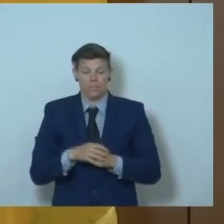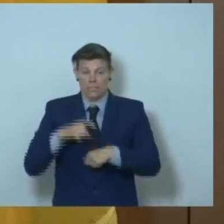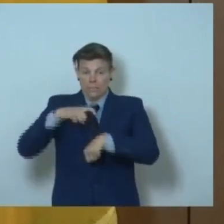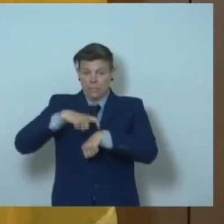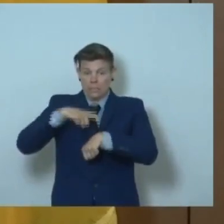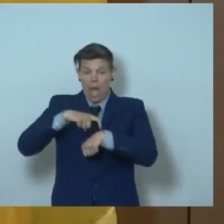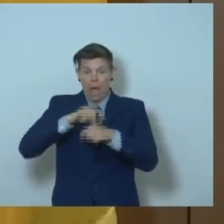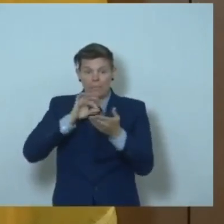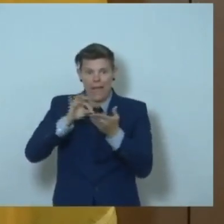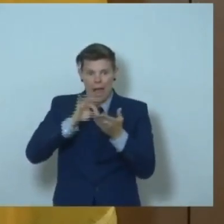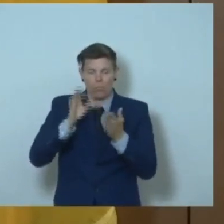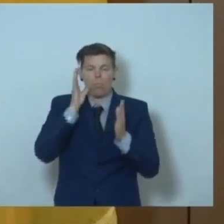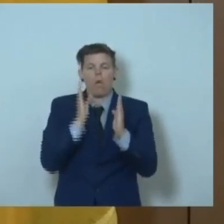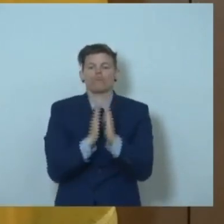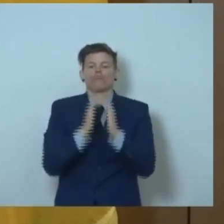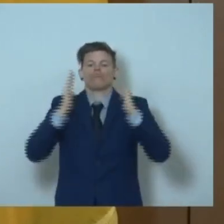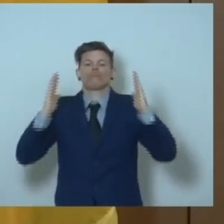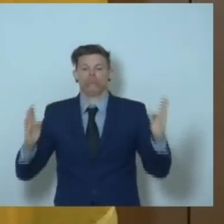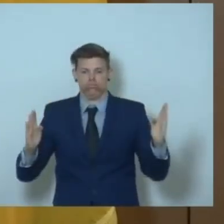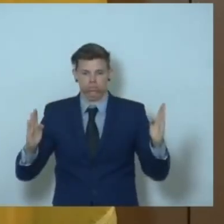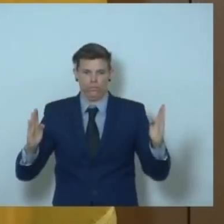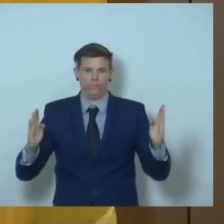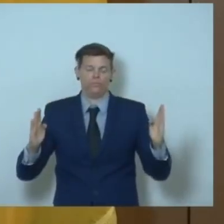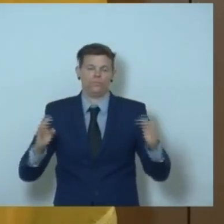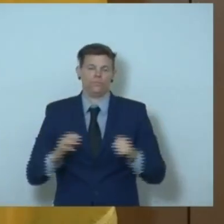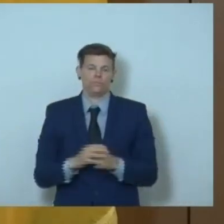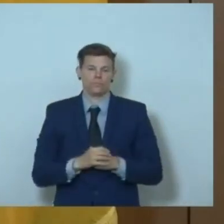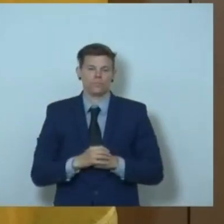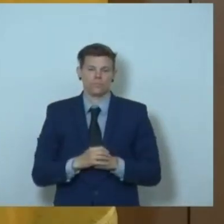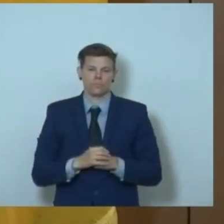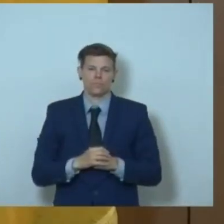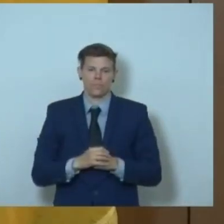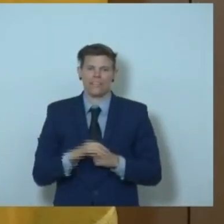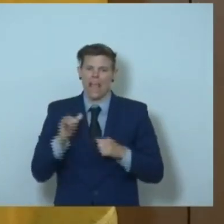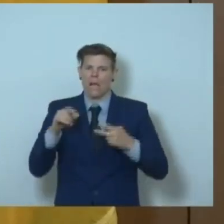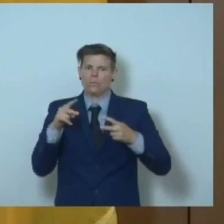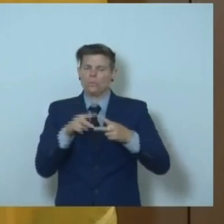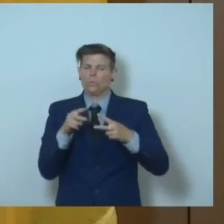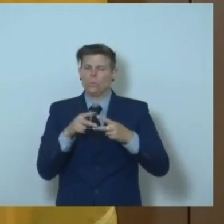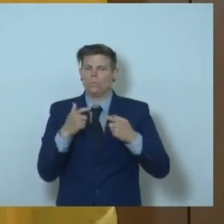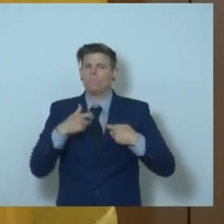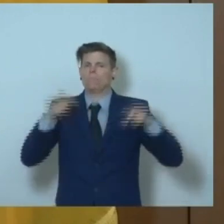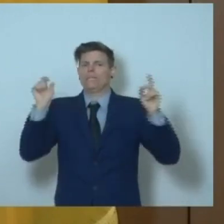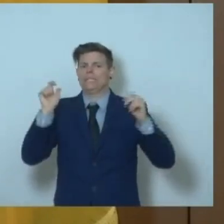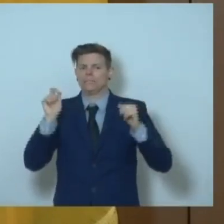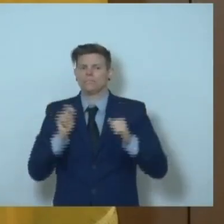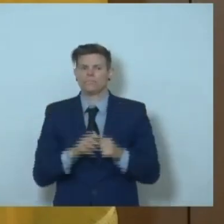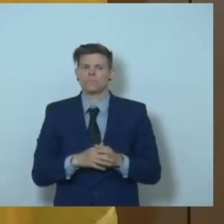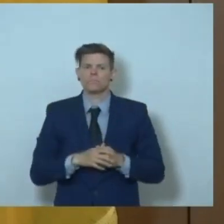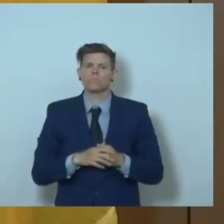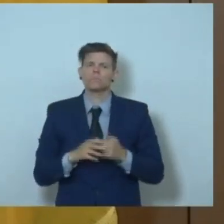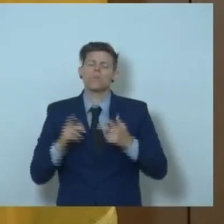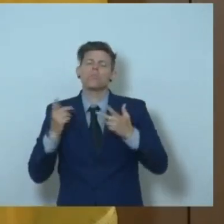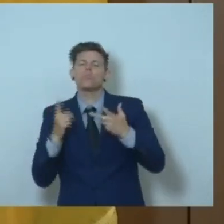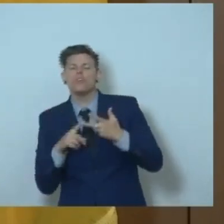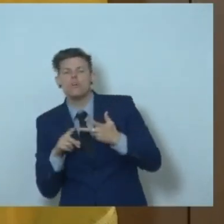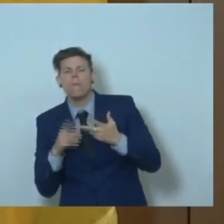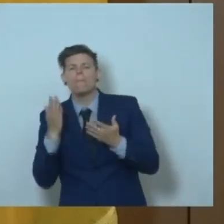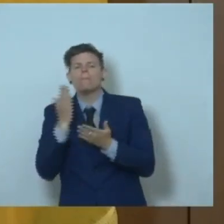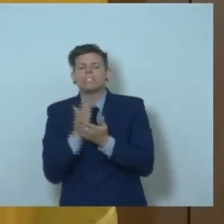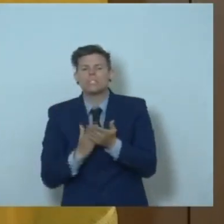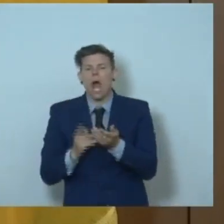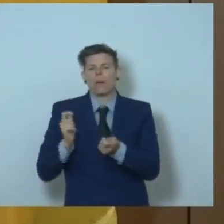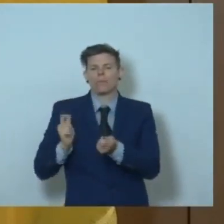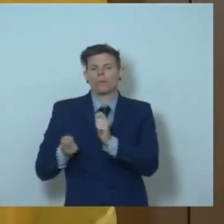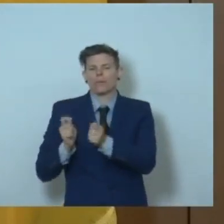absentee ballots. Those are the two primary proposals. It might include some registration shifts just to make sure that we're getting